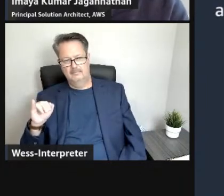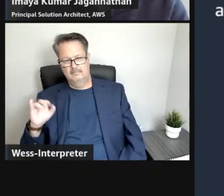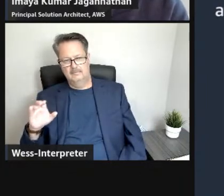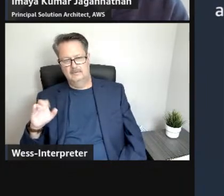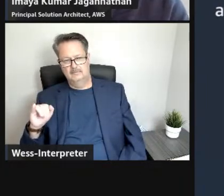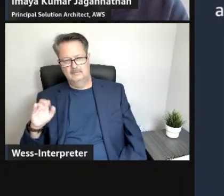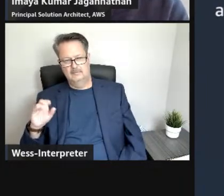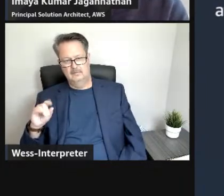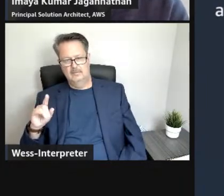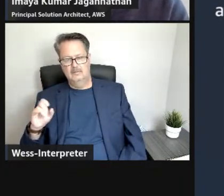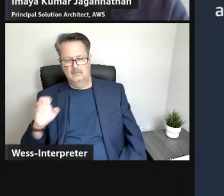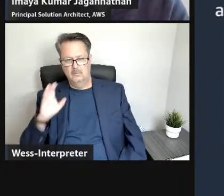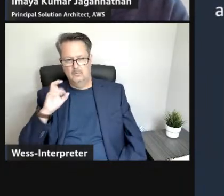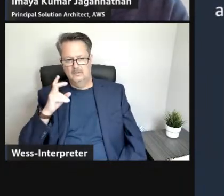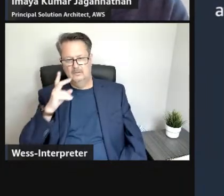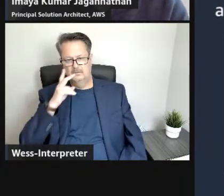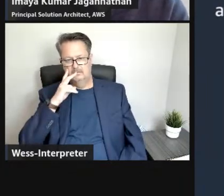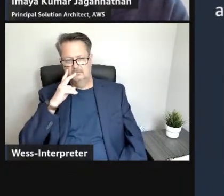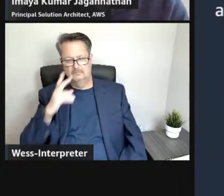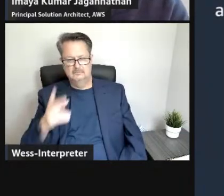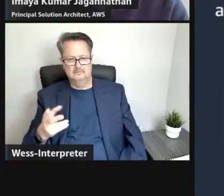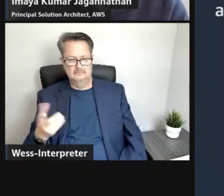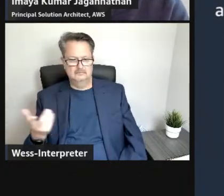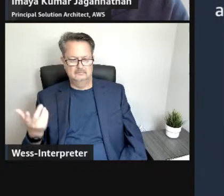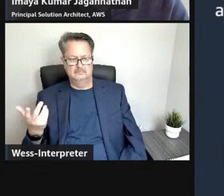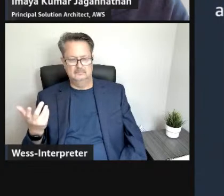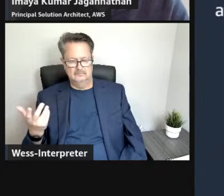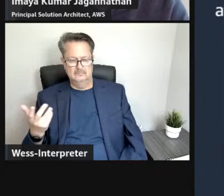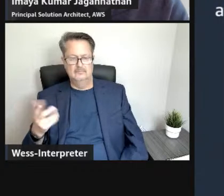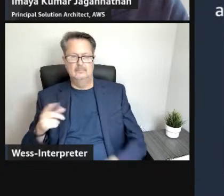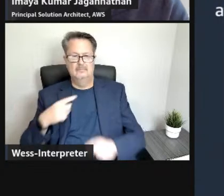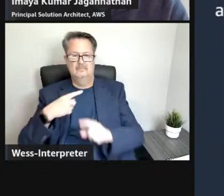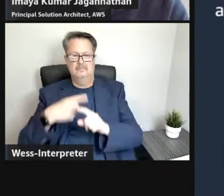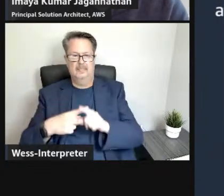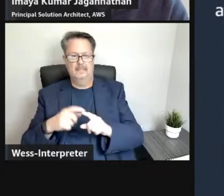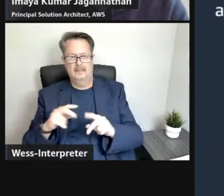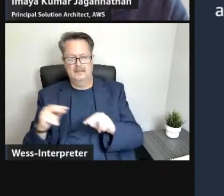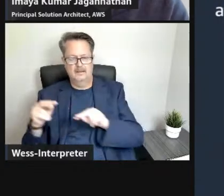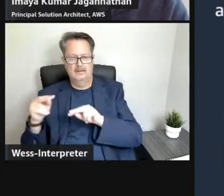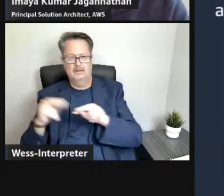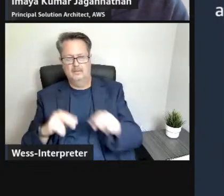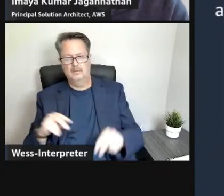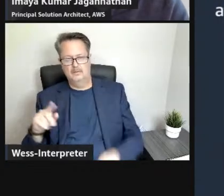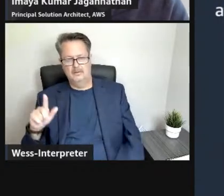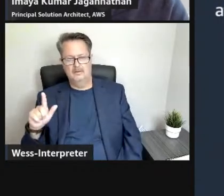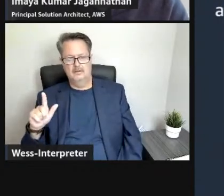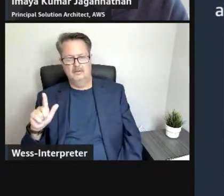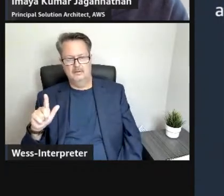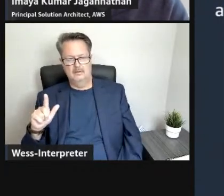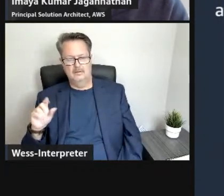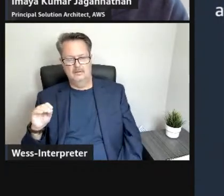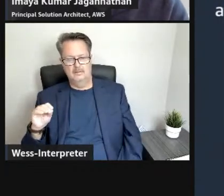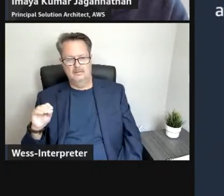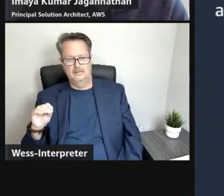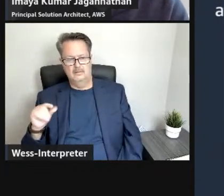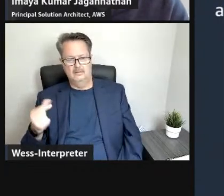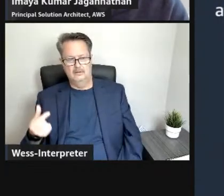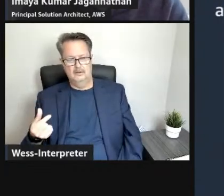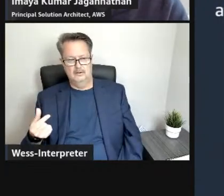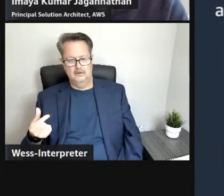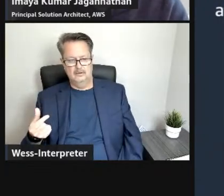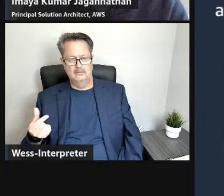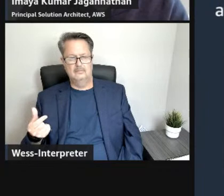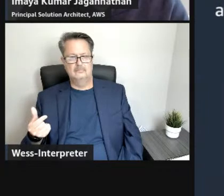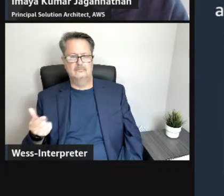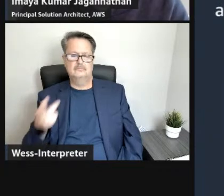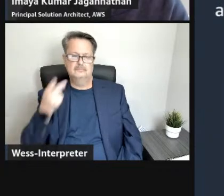and so on. And you can also look at the logs that the OpenTelemetry collector will write into the environment